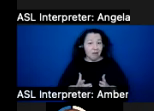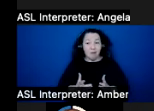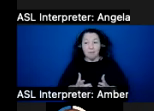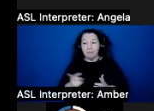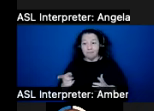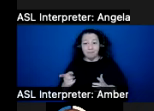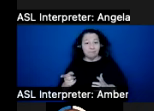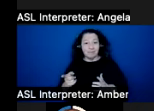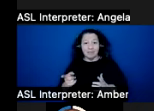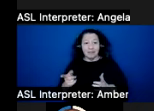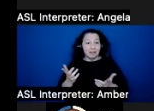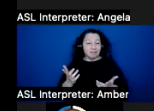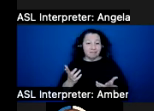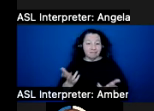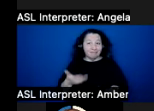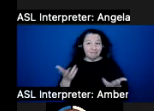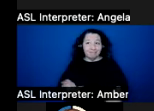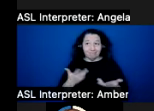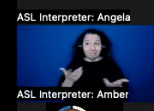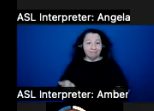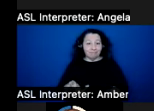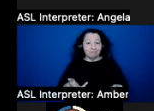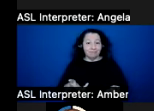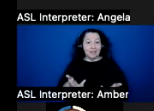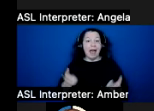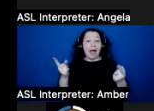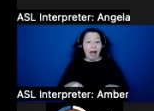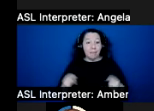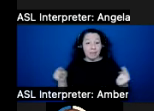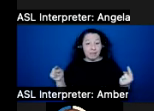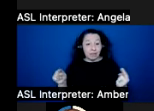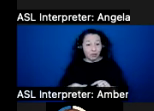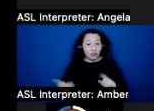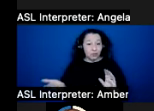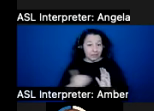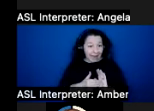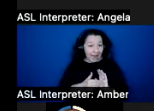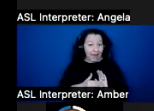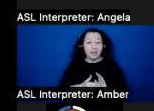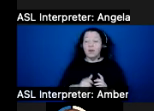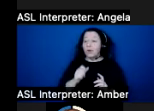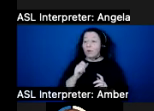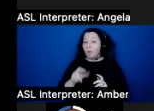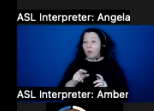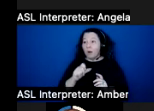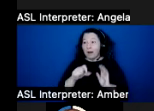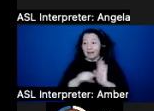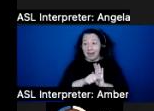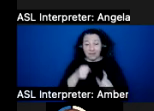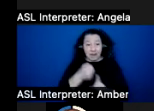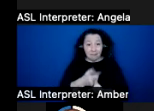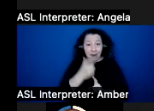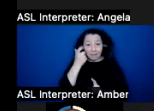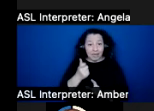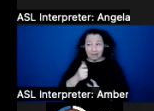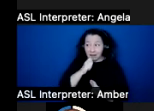ends up, getting re-injured or negatively impacted by that lack of notification, you understand what